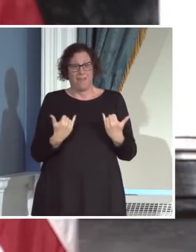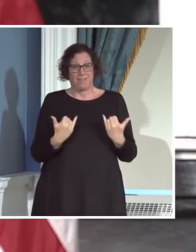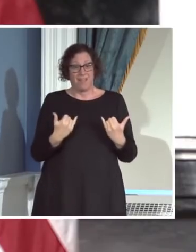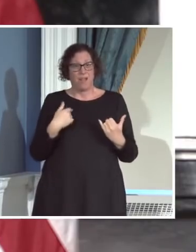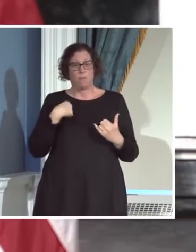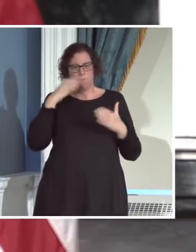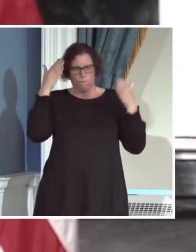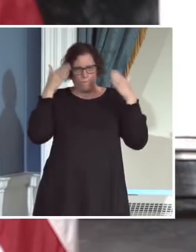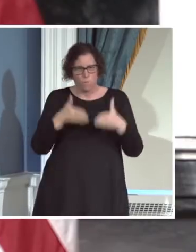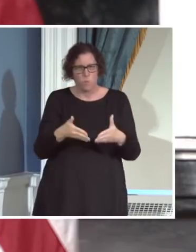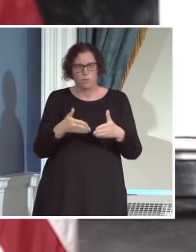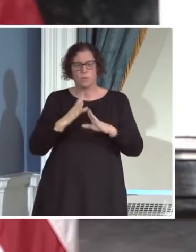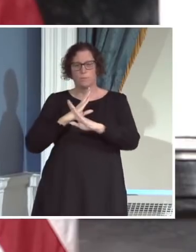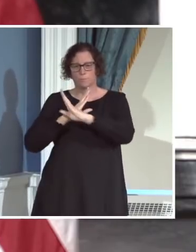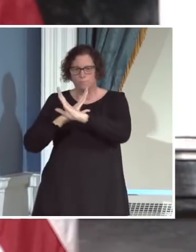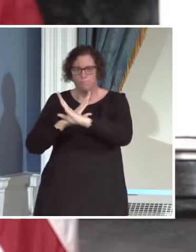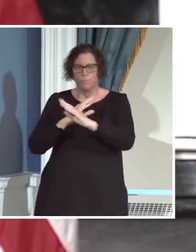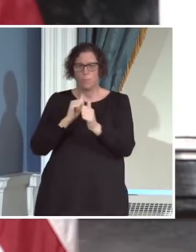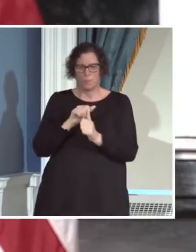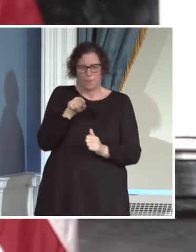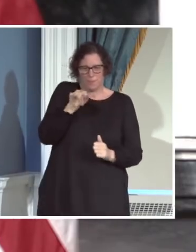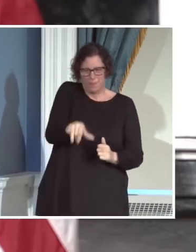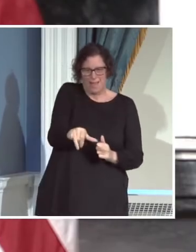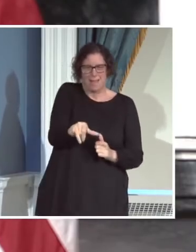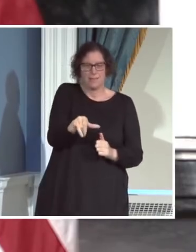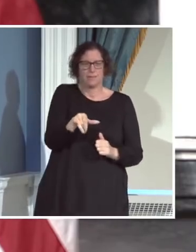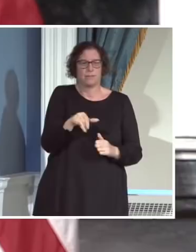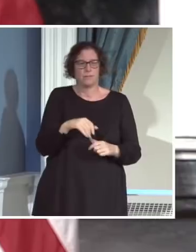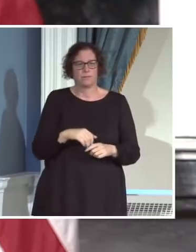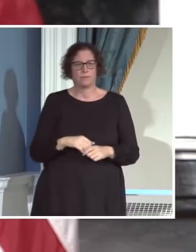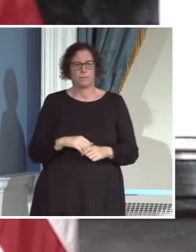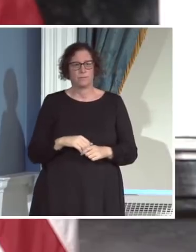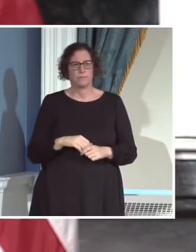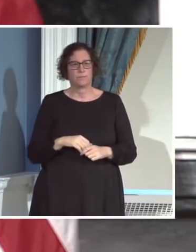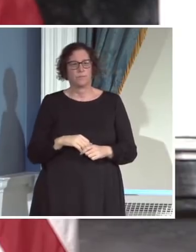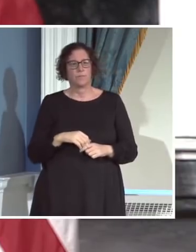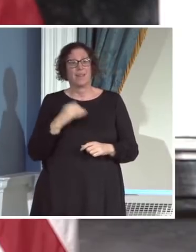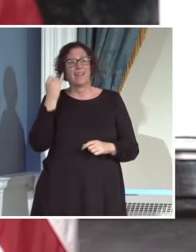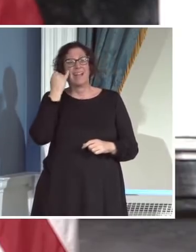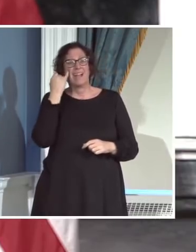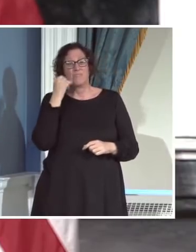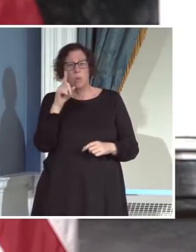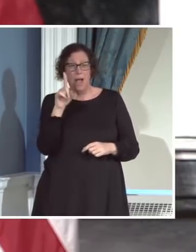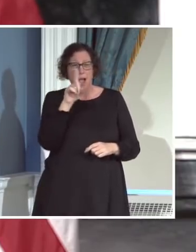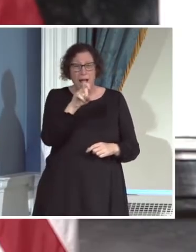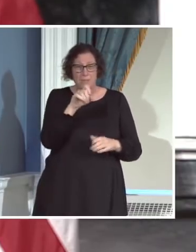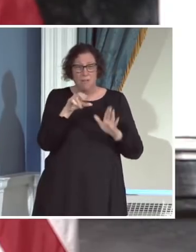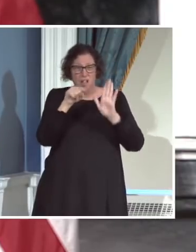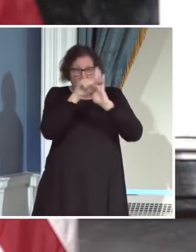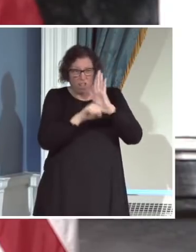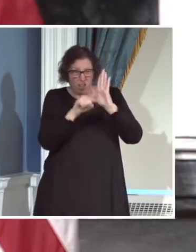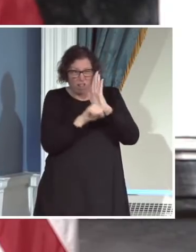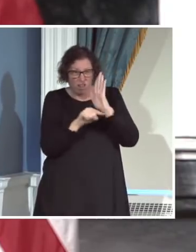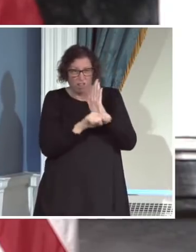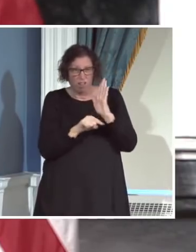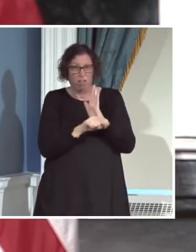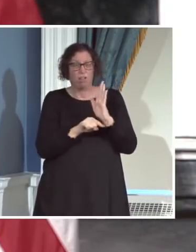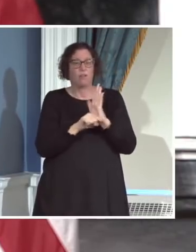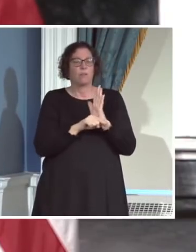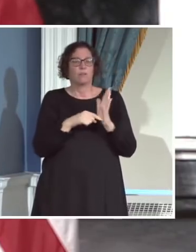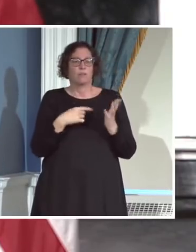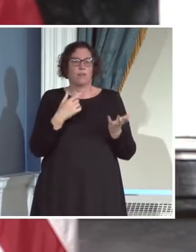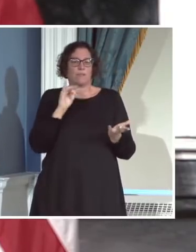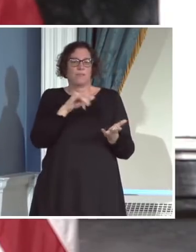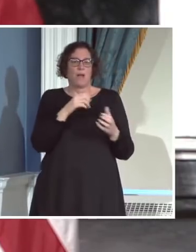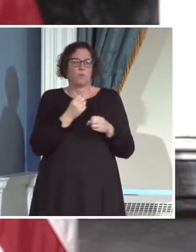horrible choices and contingencies just distracts from the mission, which is to protect every life and save every life we can. If you